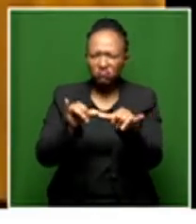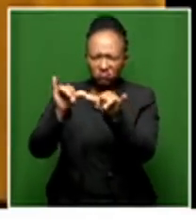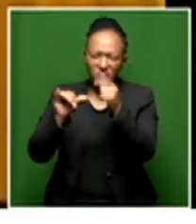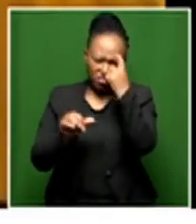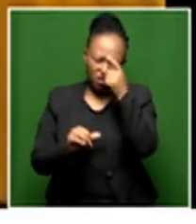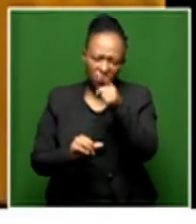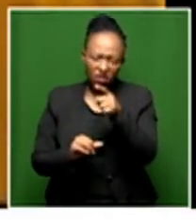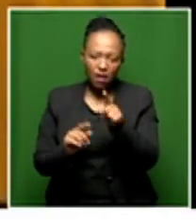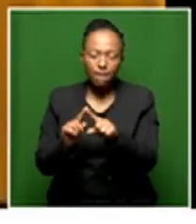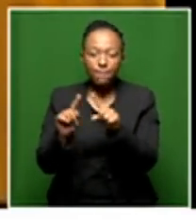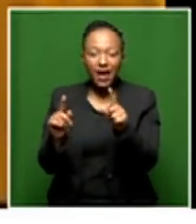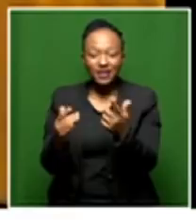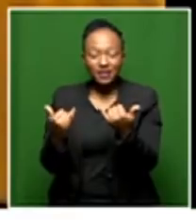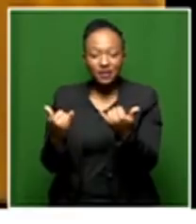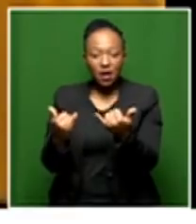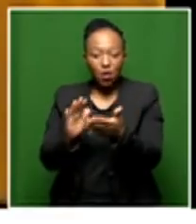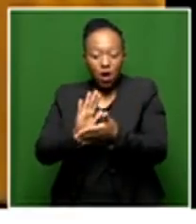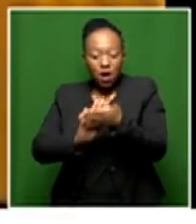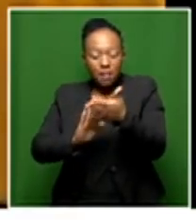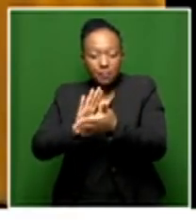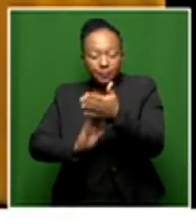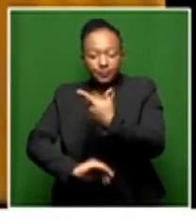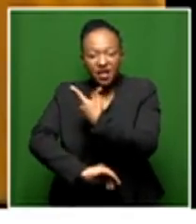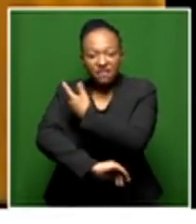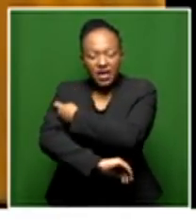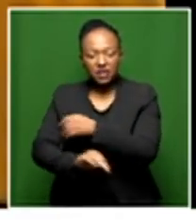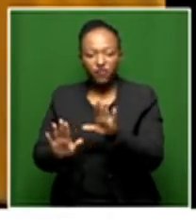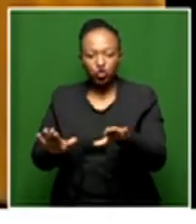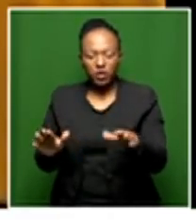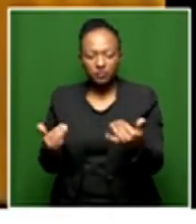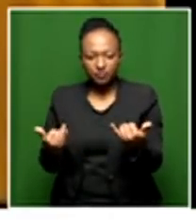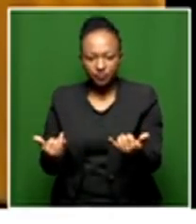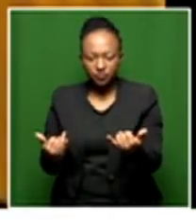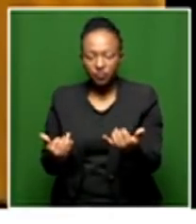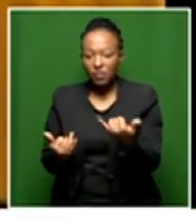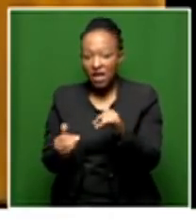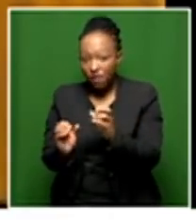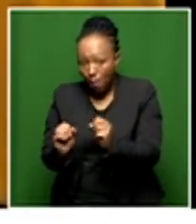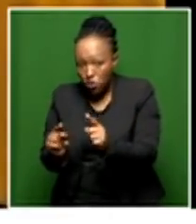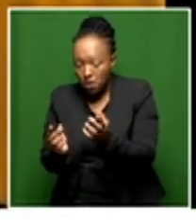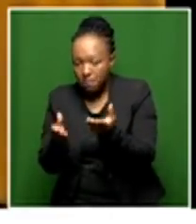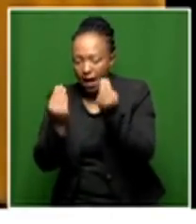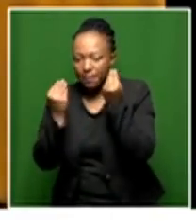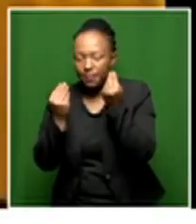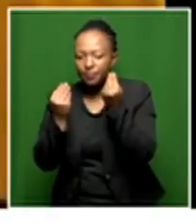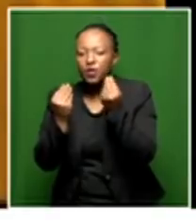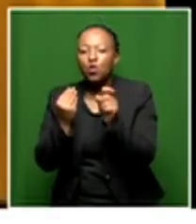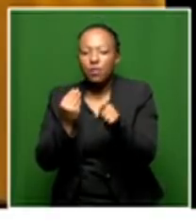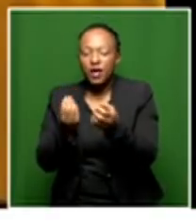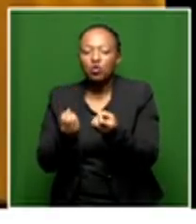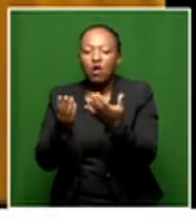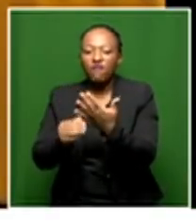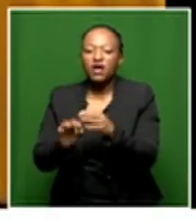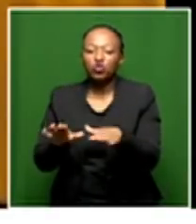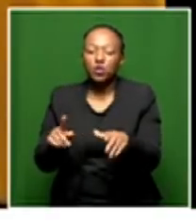of where we think we're going with vaccinating children, I think that when the opportunity comes, we should offer vaccination